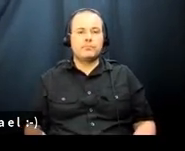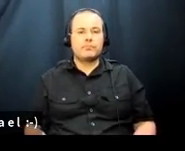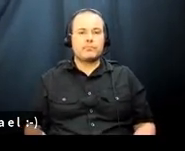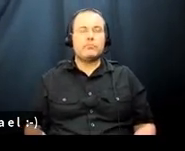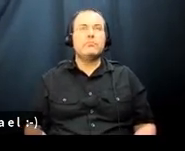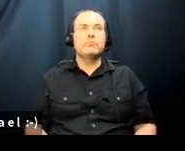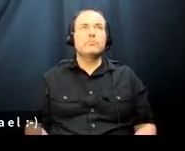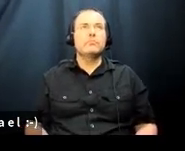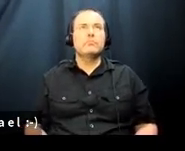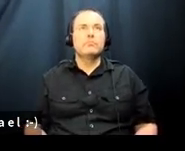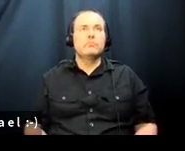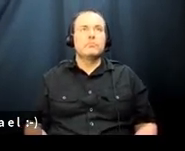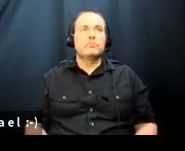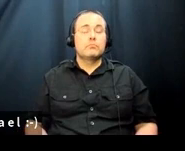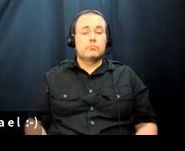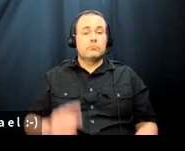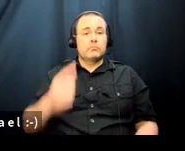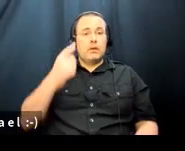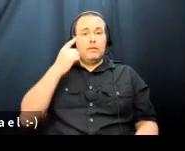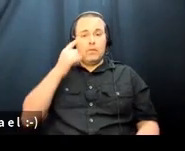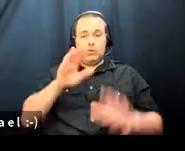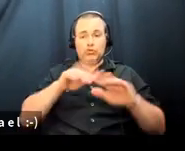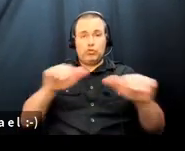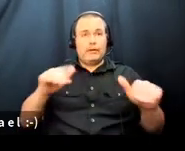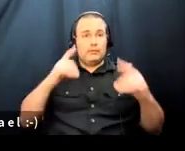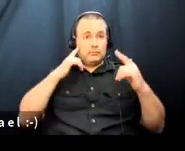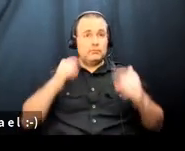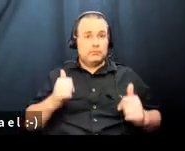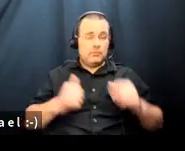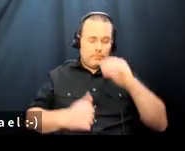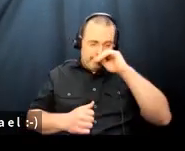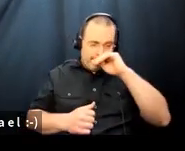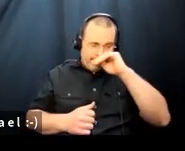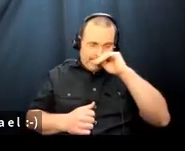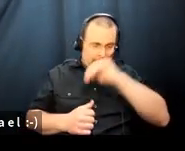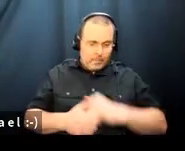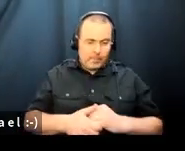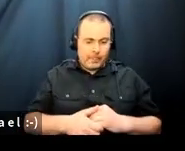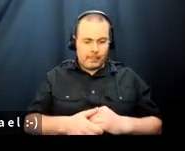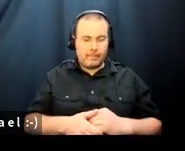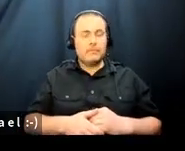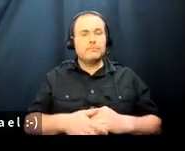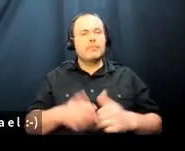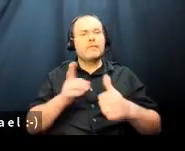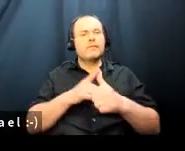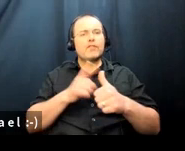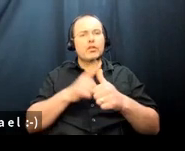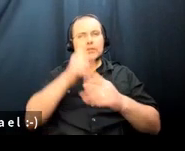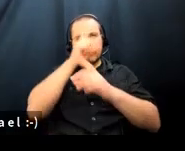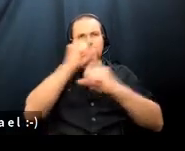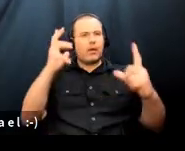for kids with hearing loss, one of the first things I want you to think about is the